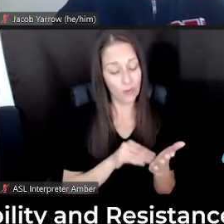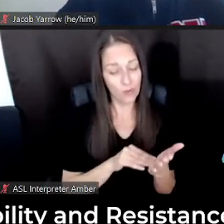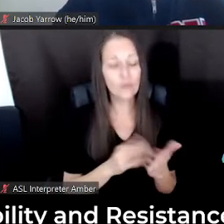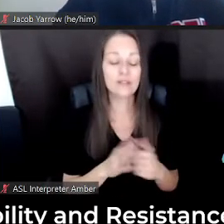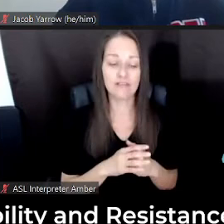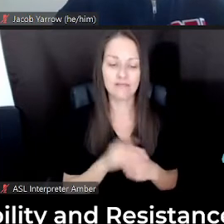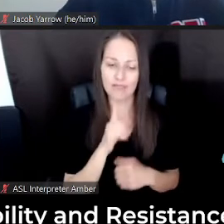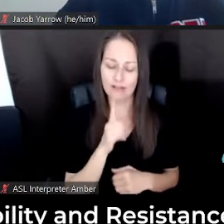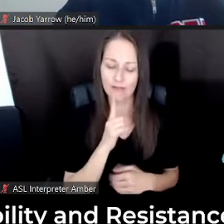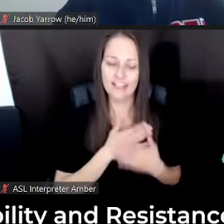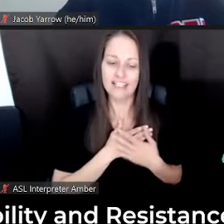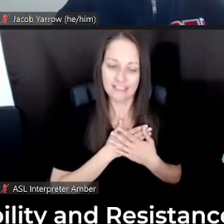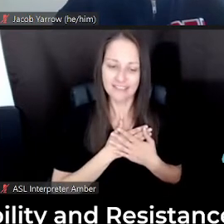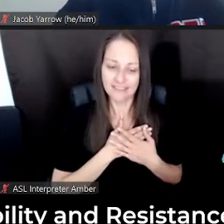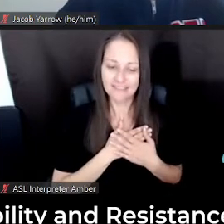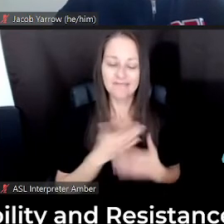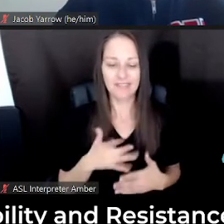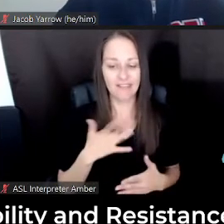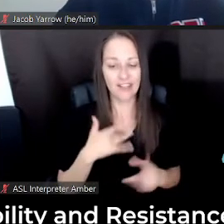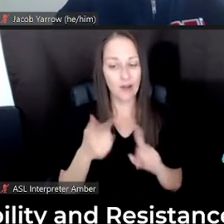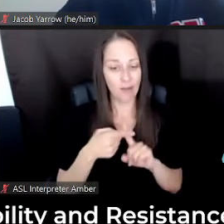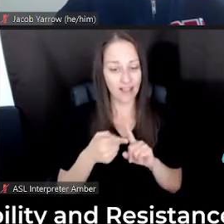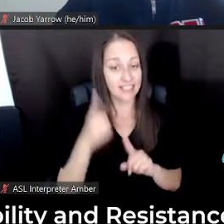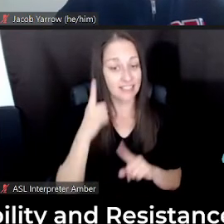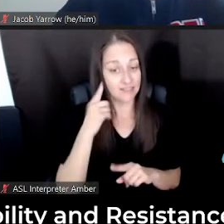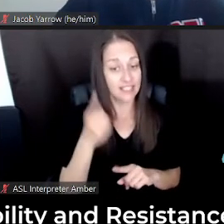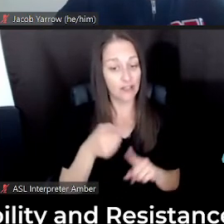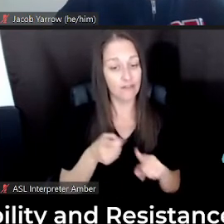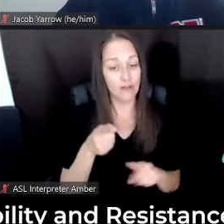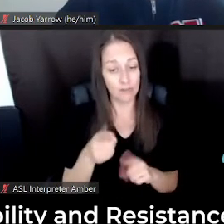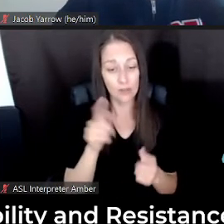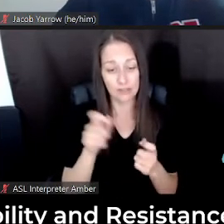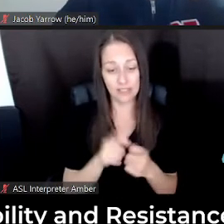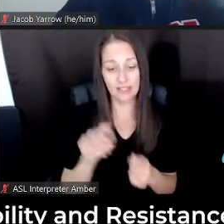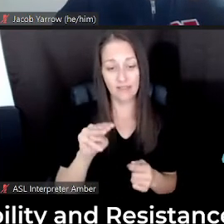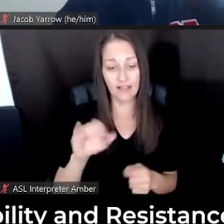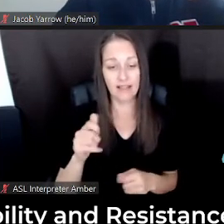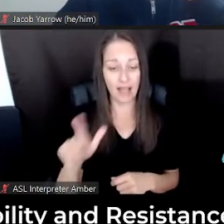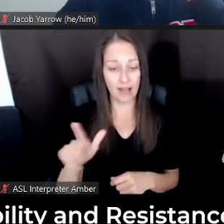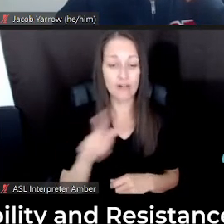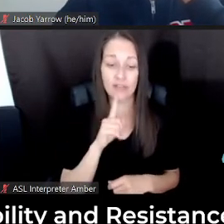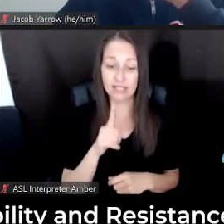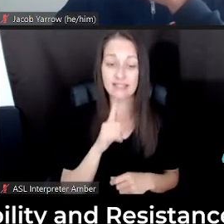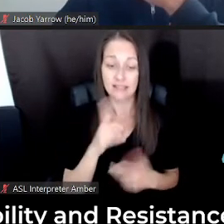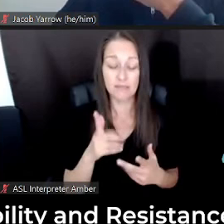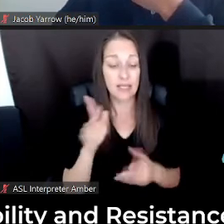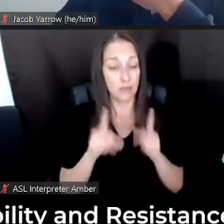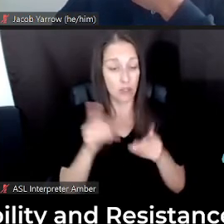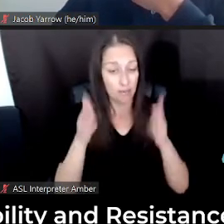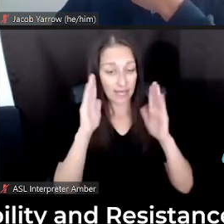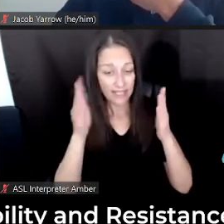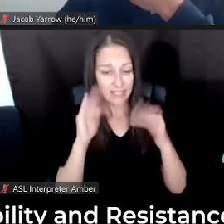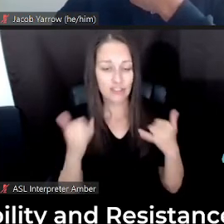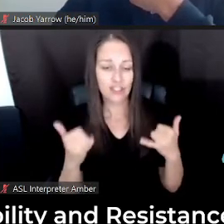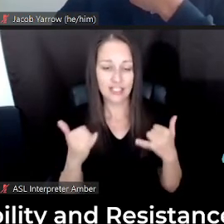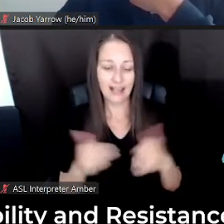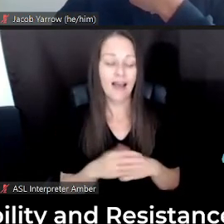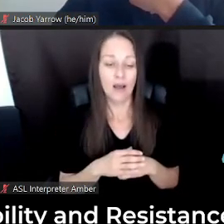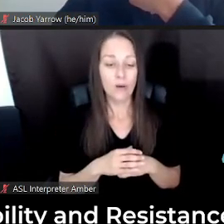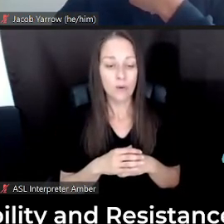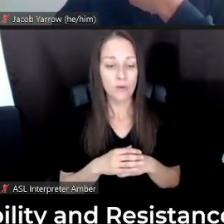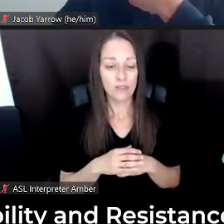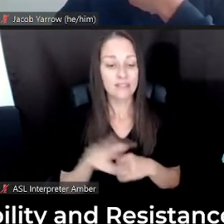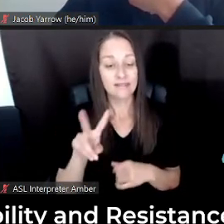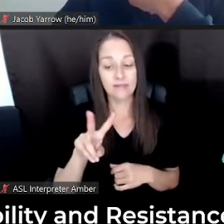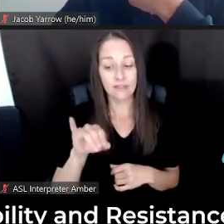so heartened to hear from you, Michael, in particular, that this is on the radar and that attention is being paid to visa